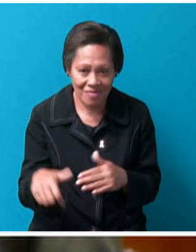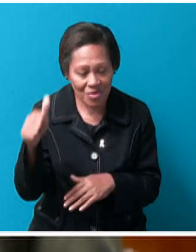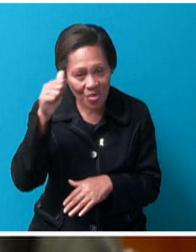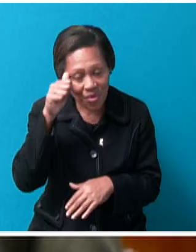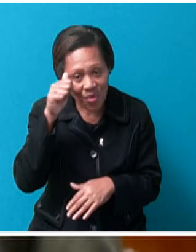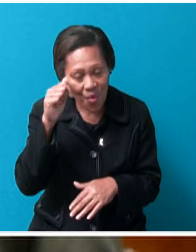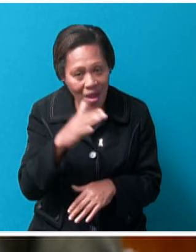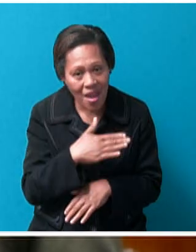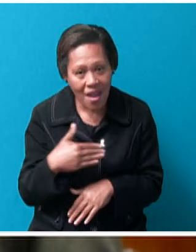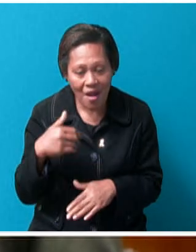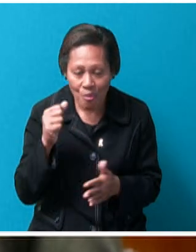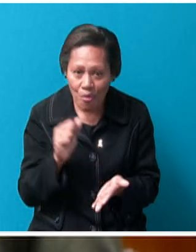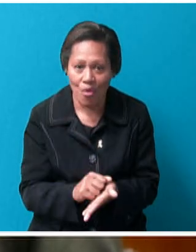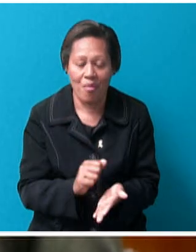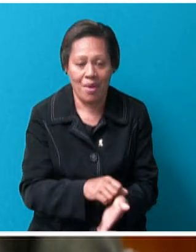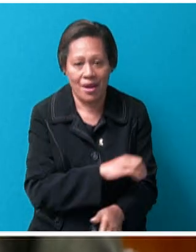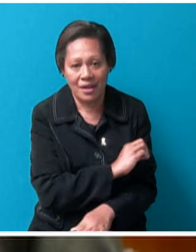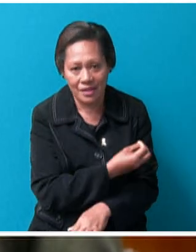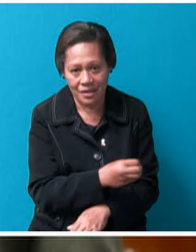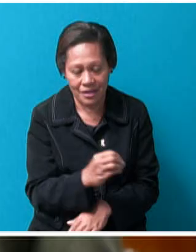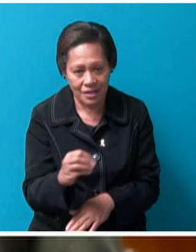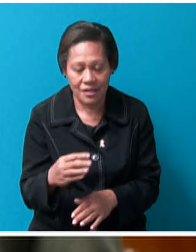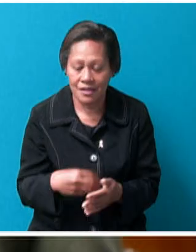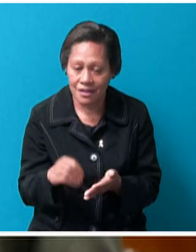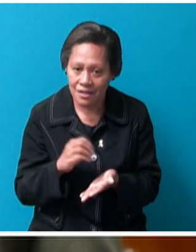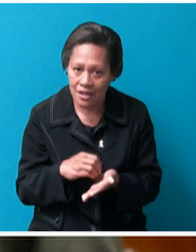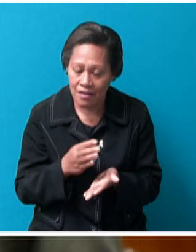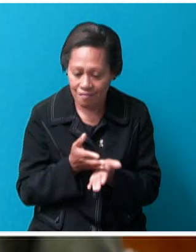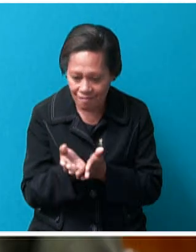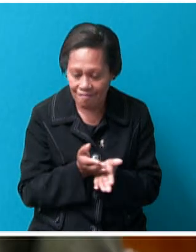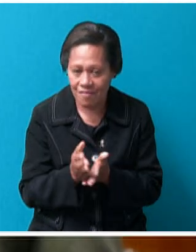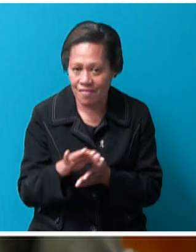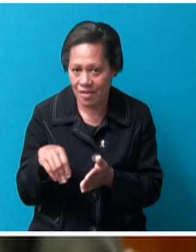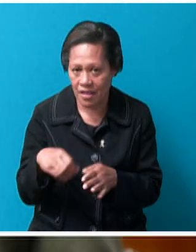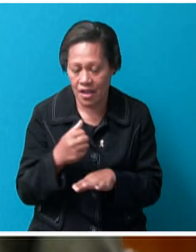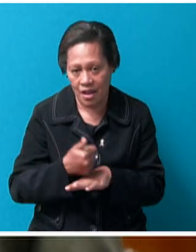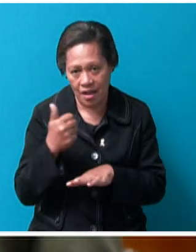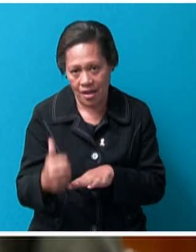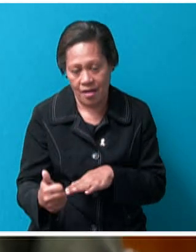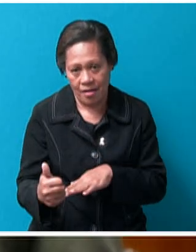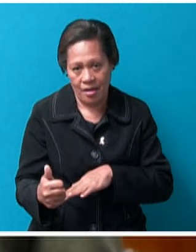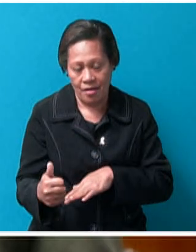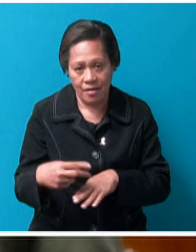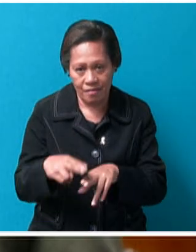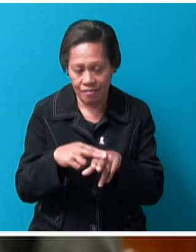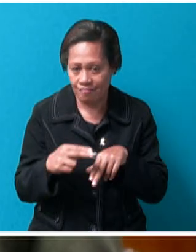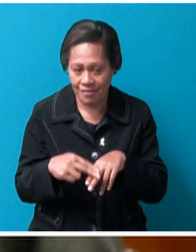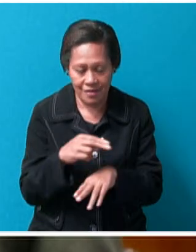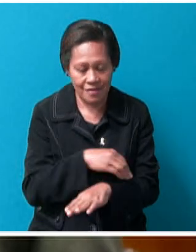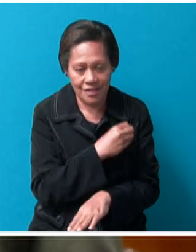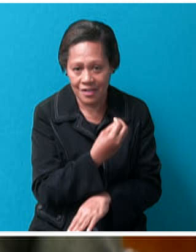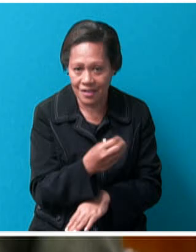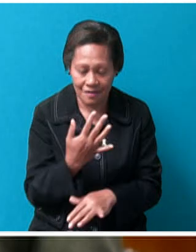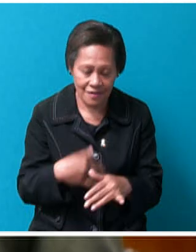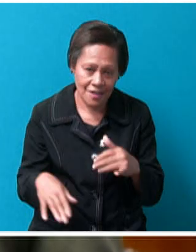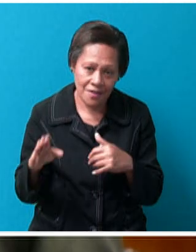Captain Mosese served the government of Fiji on our seas. In the final years of his life,